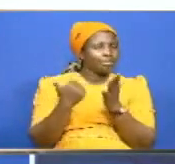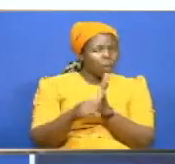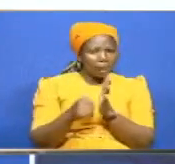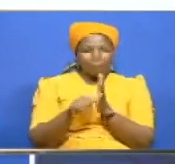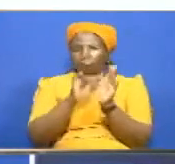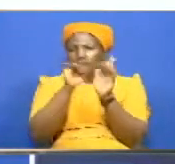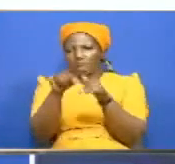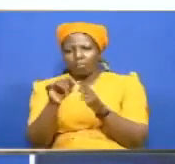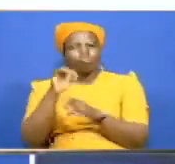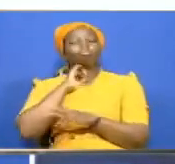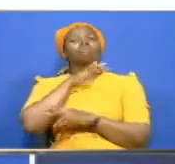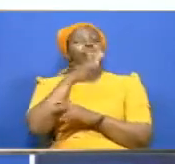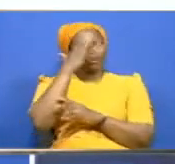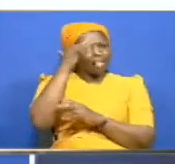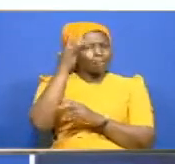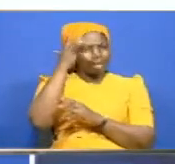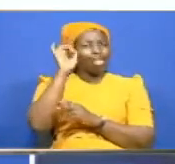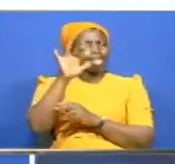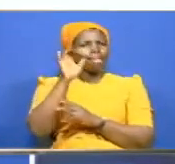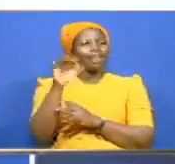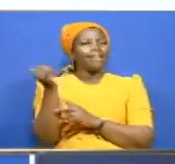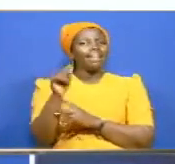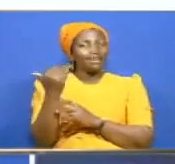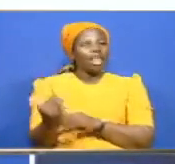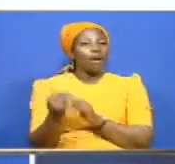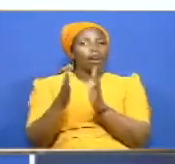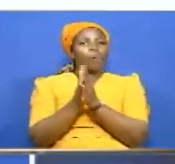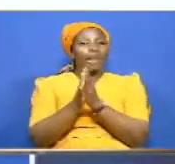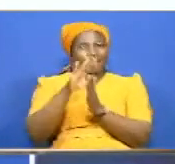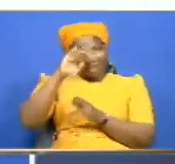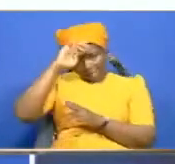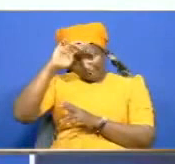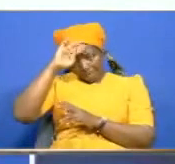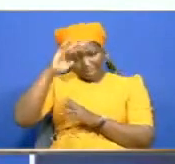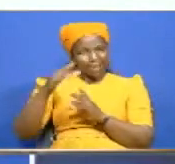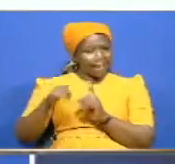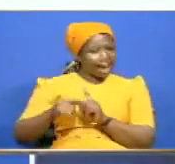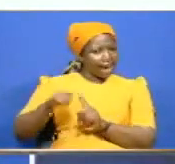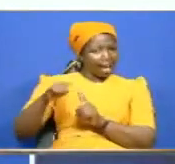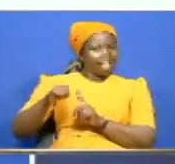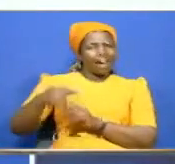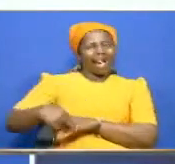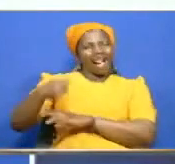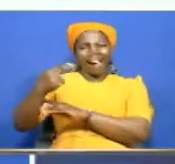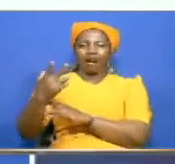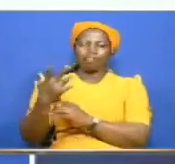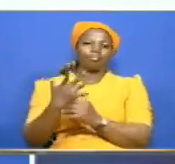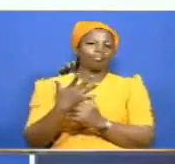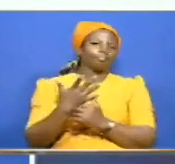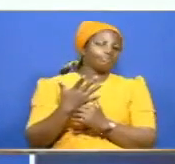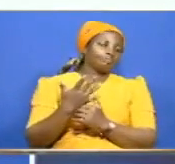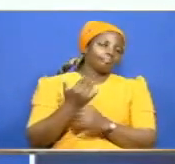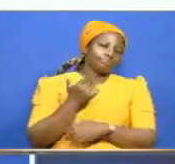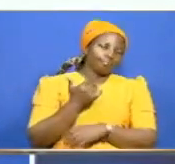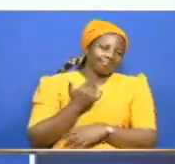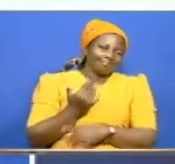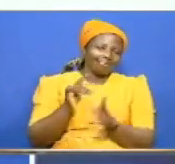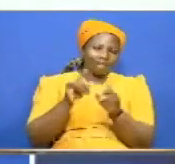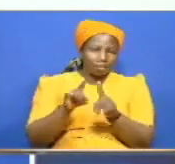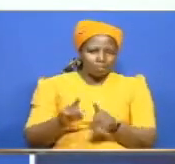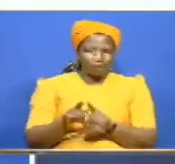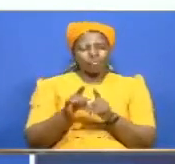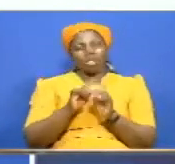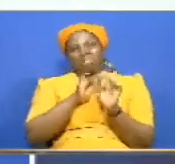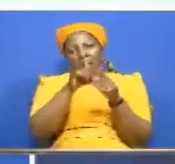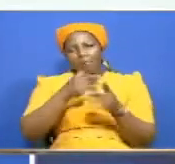fever will always have a headache. They may vomit. Even malaria children would vomit. So because there is